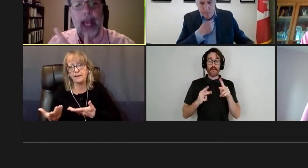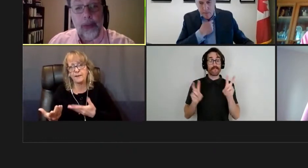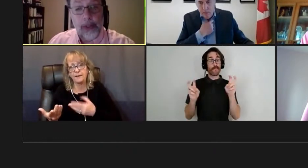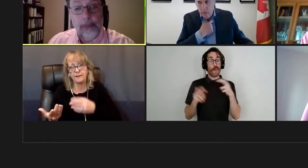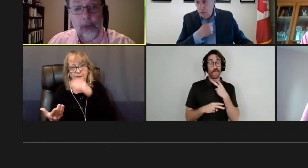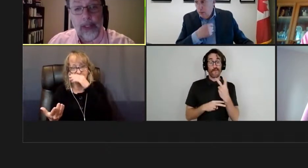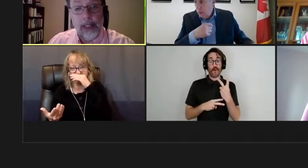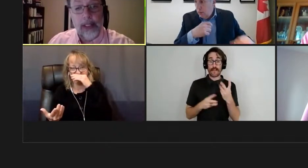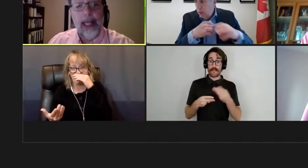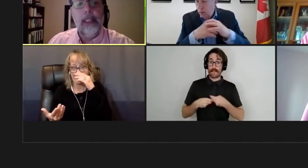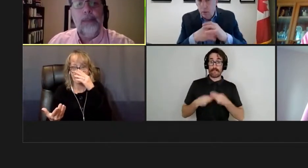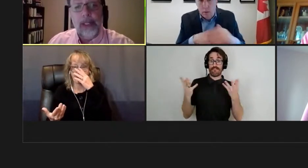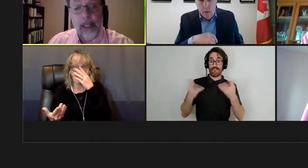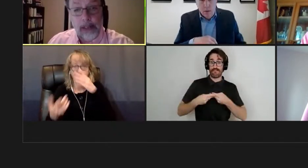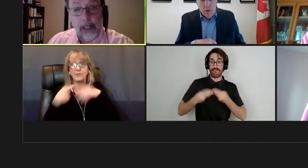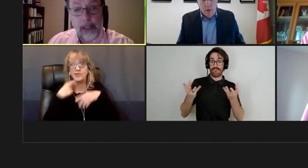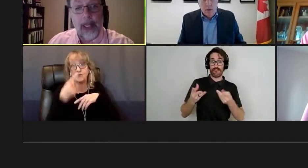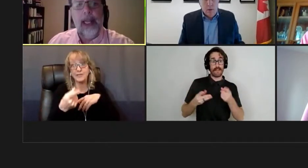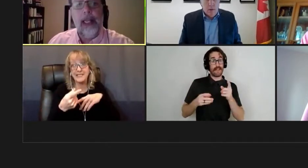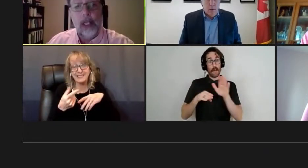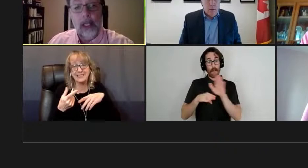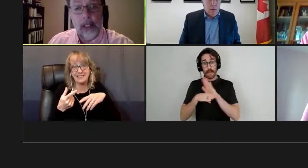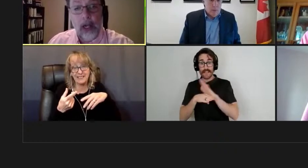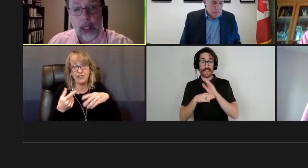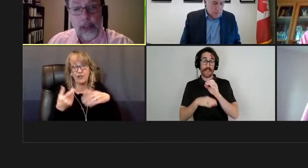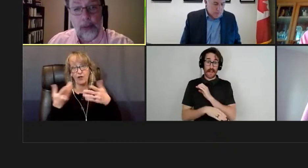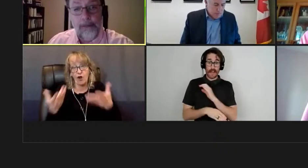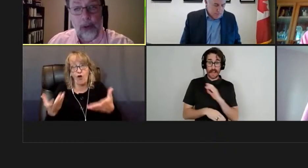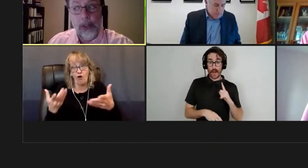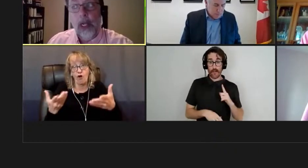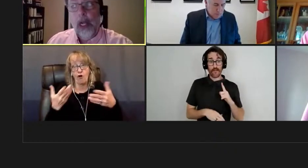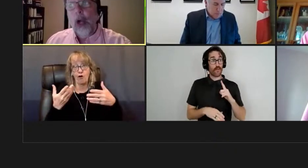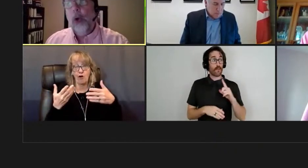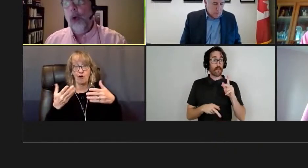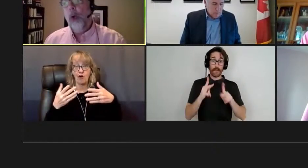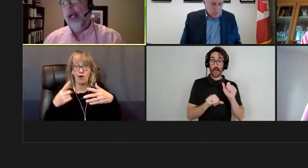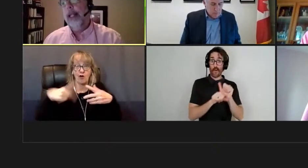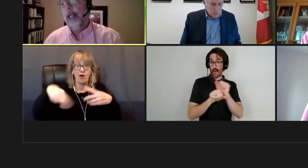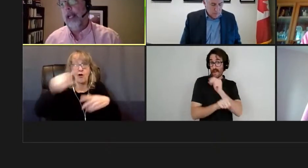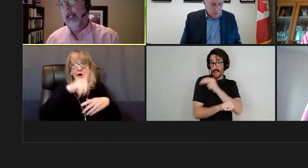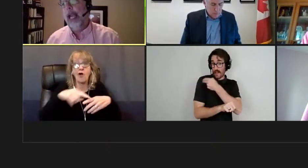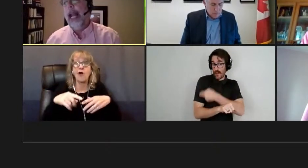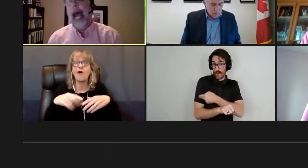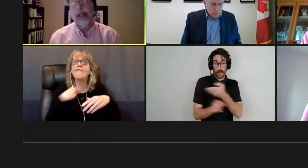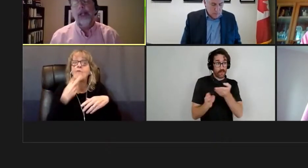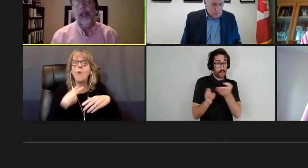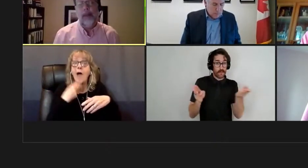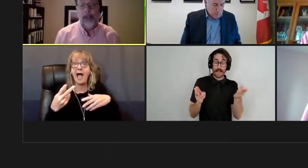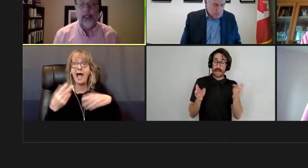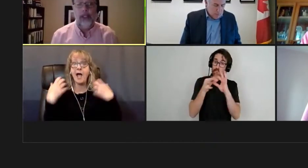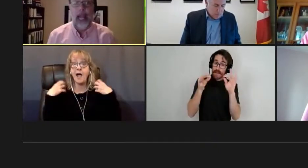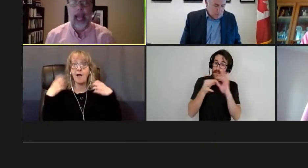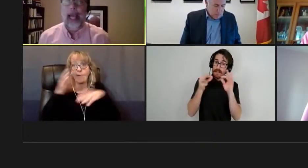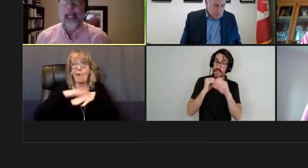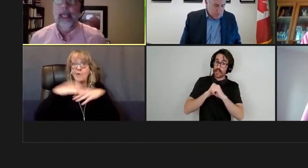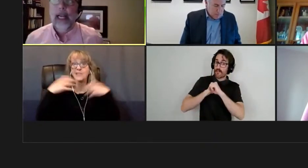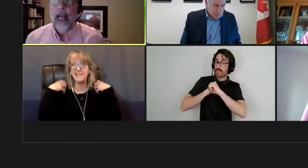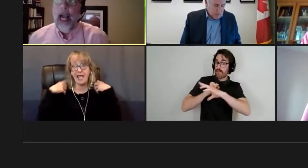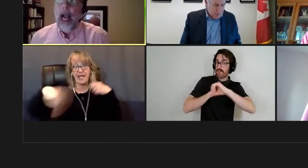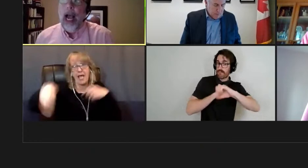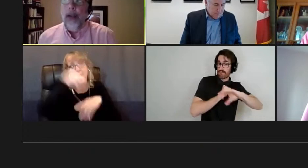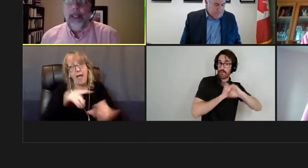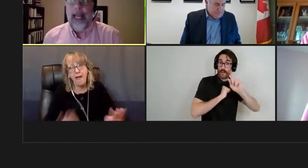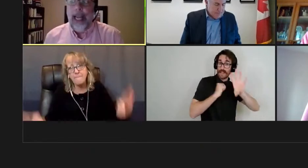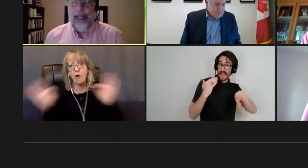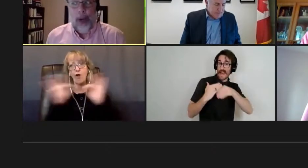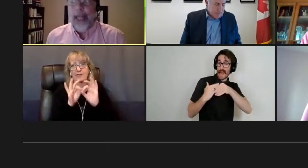that's counselor voices, I think it's business leaders, I think it's hospital folks who can add to the message. And